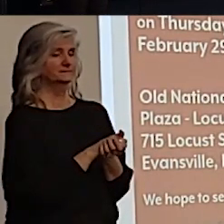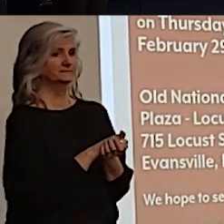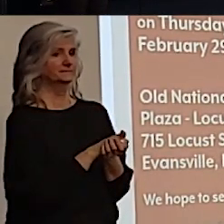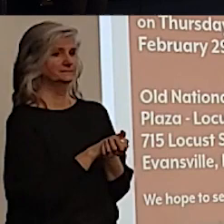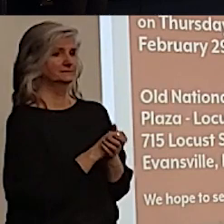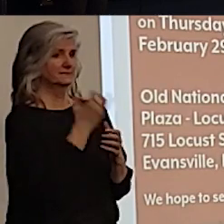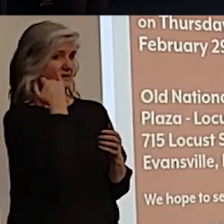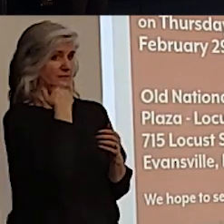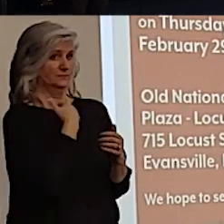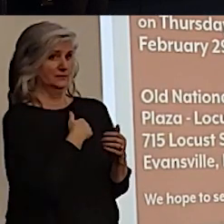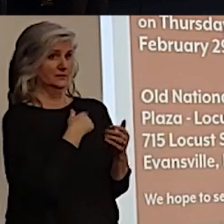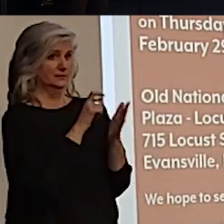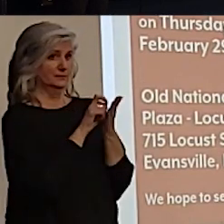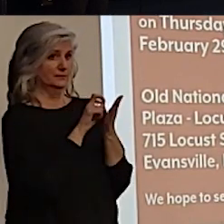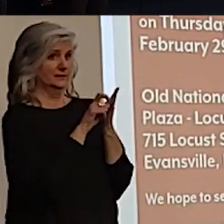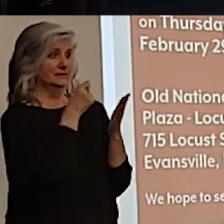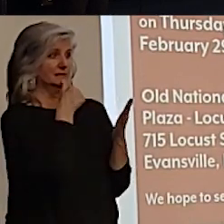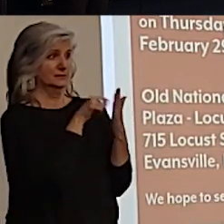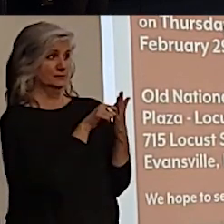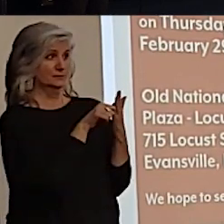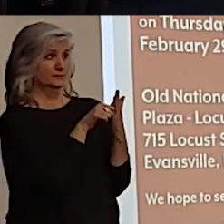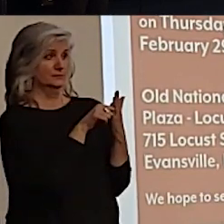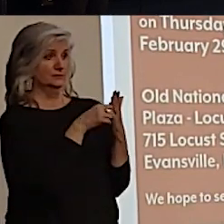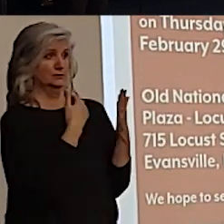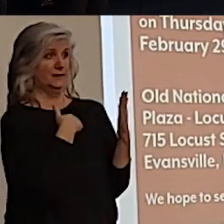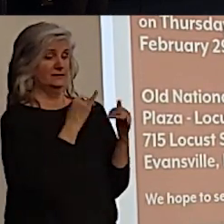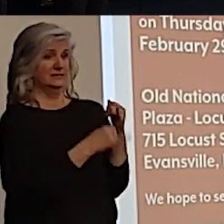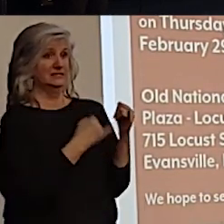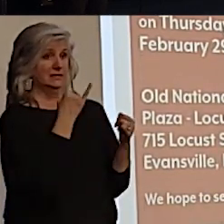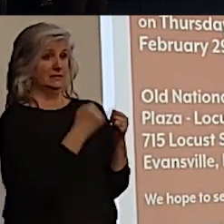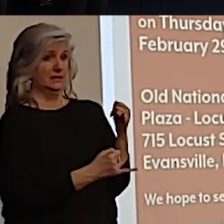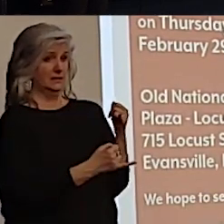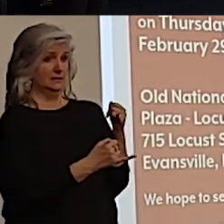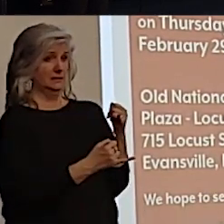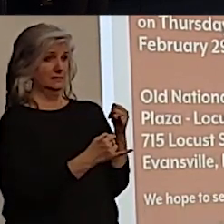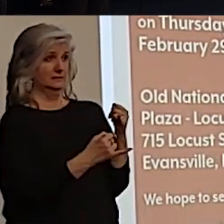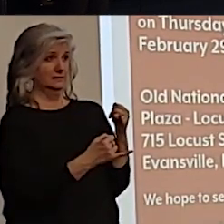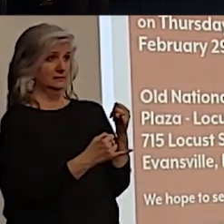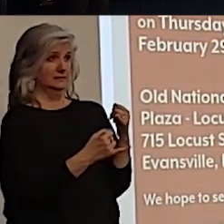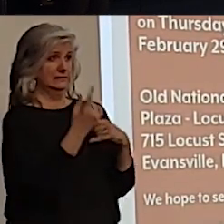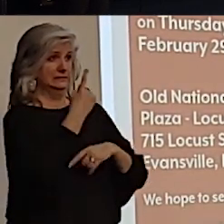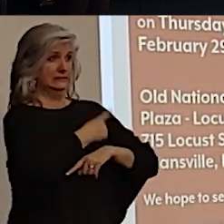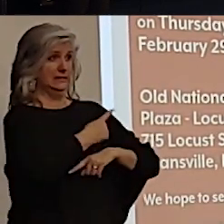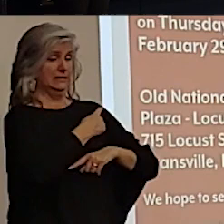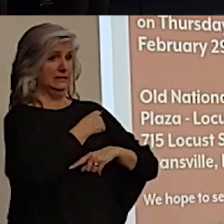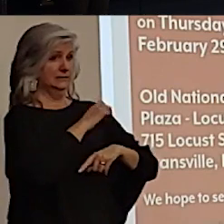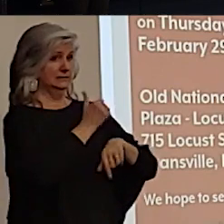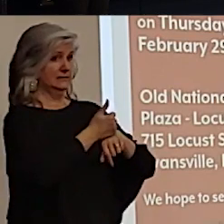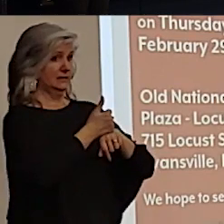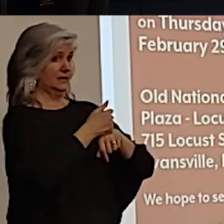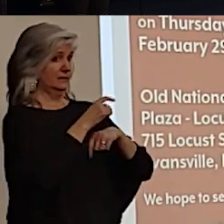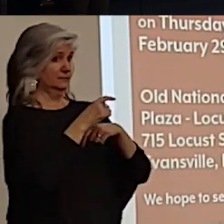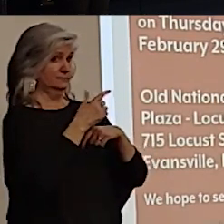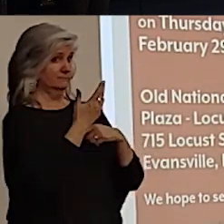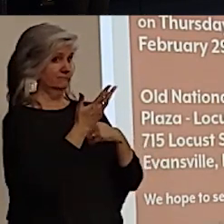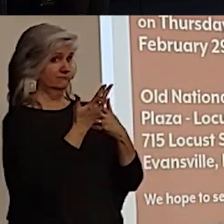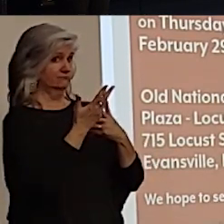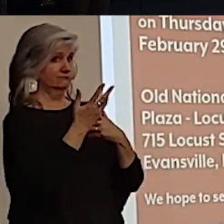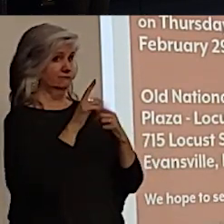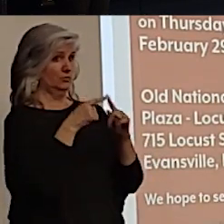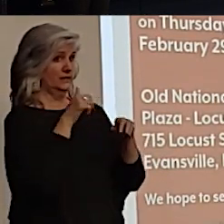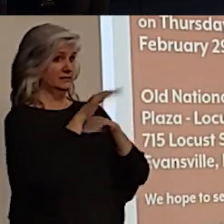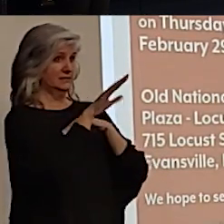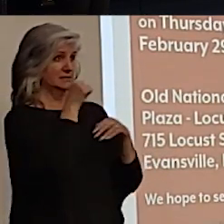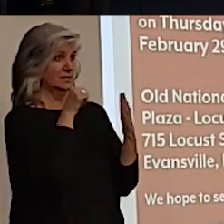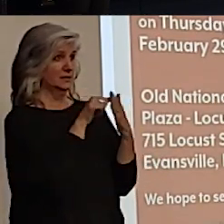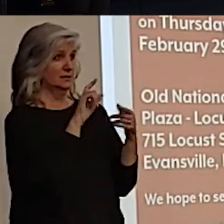If we're writing a letter, is there a deadline that needs to be placed on when we send the letter in